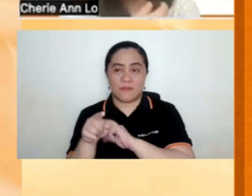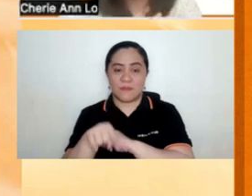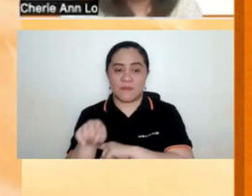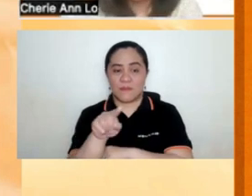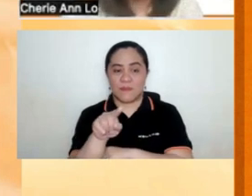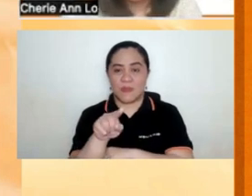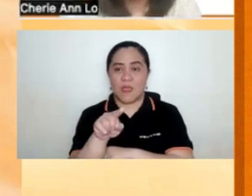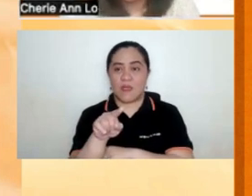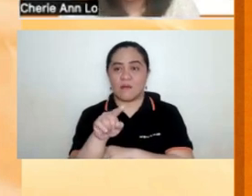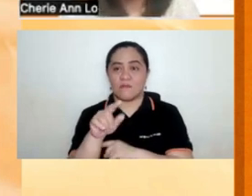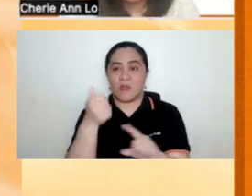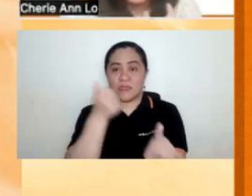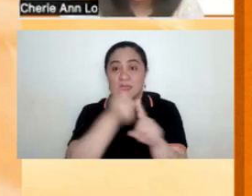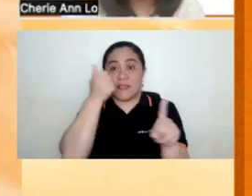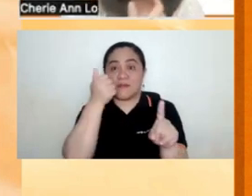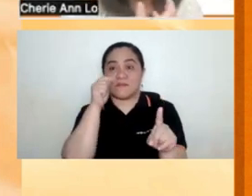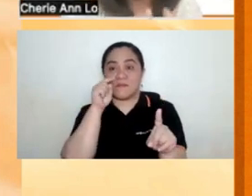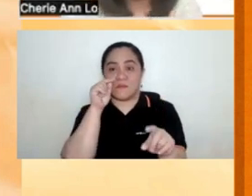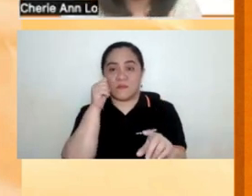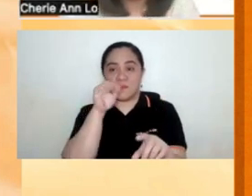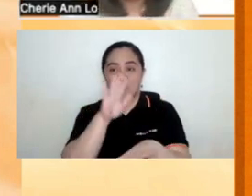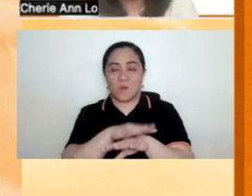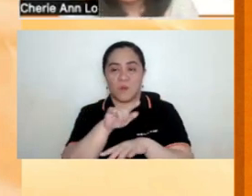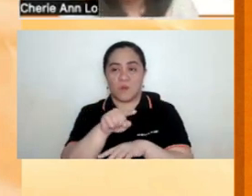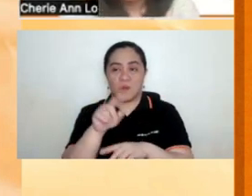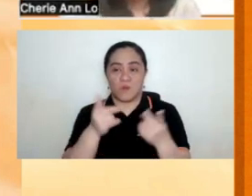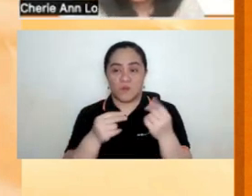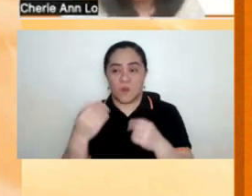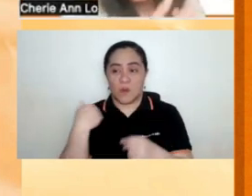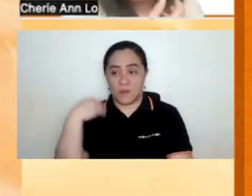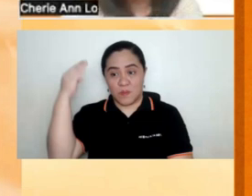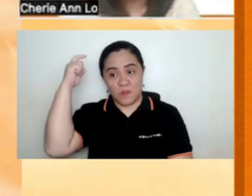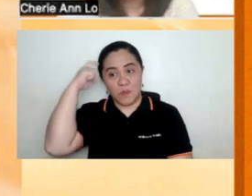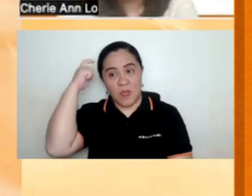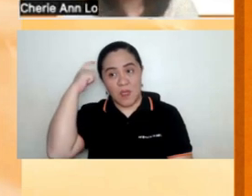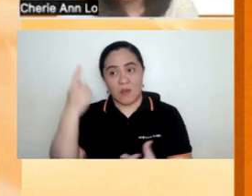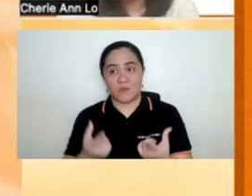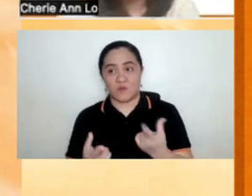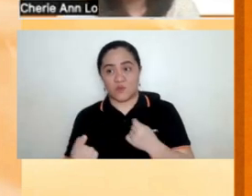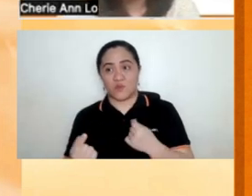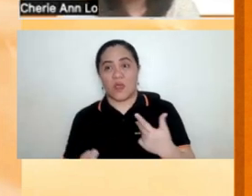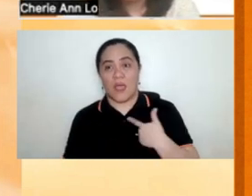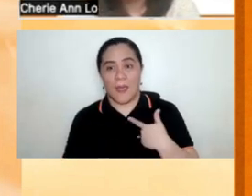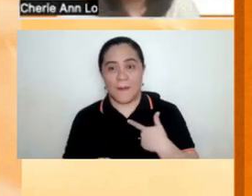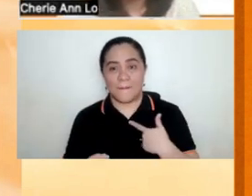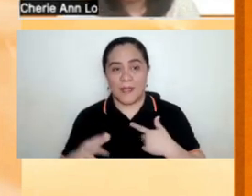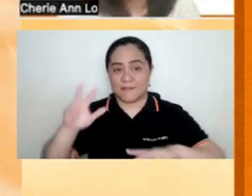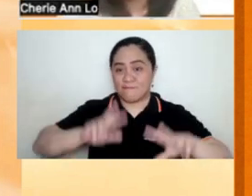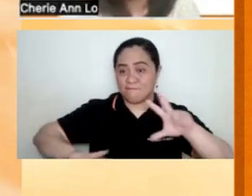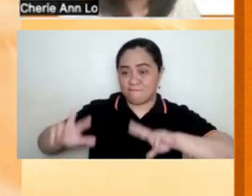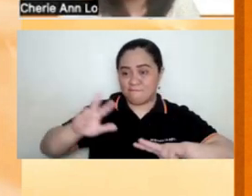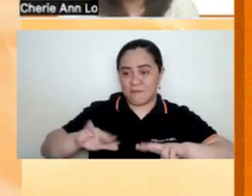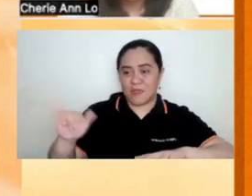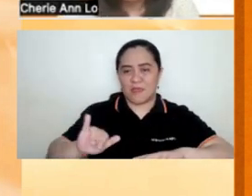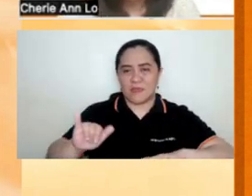is being activated without our knowledge, and then it builds up to the feeling brain. So as I mentioned earlier, anxiety can look like tension